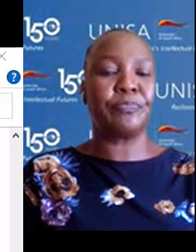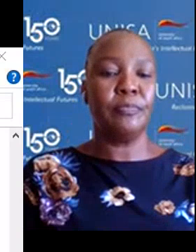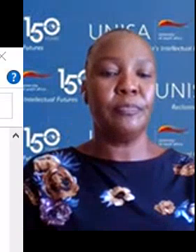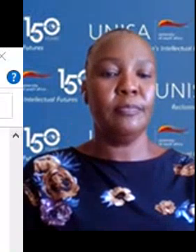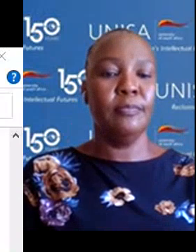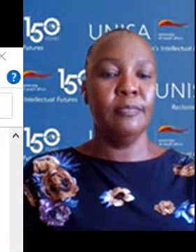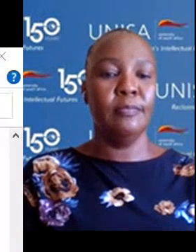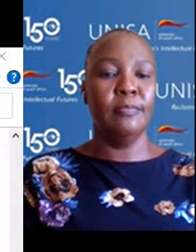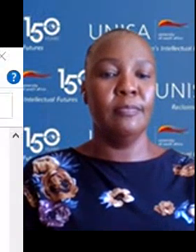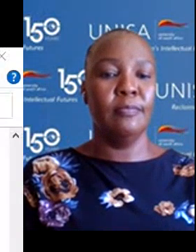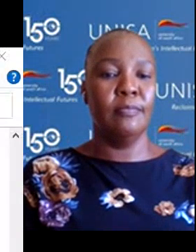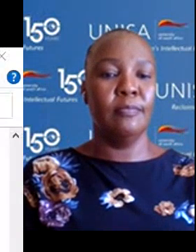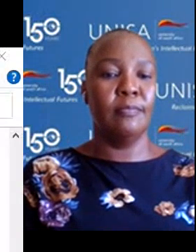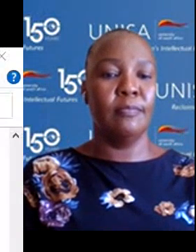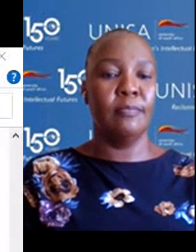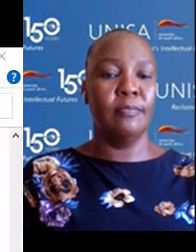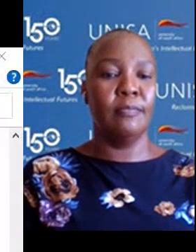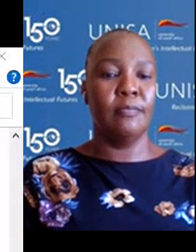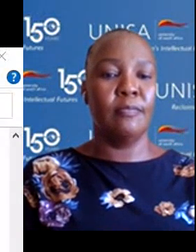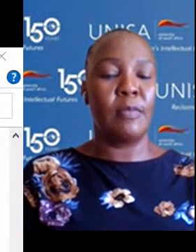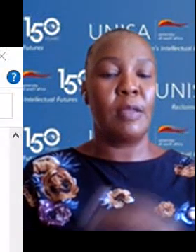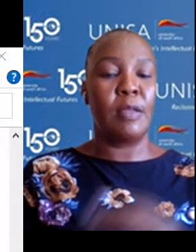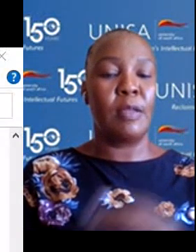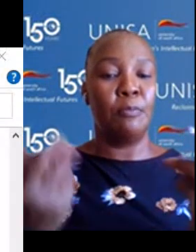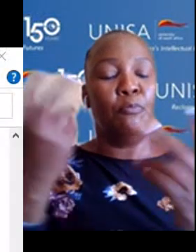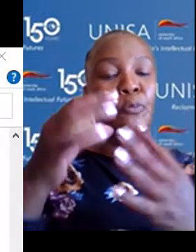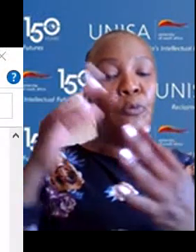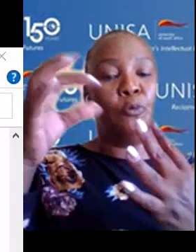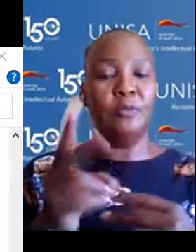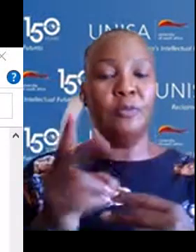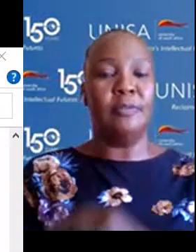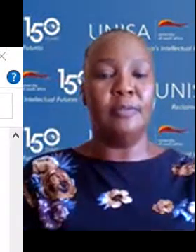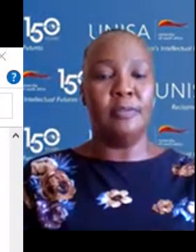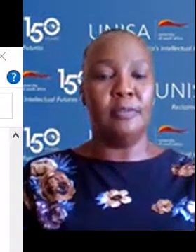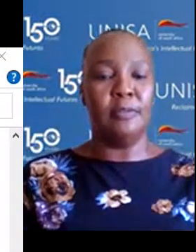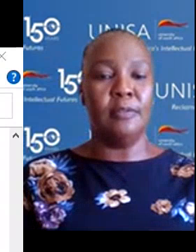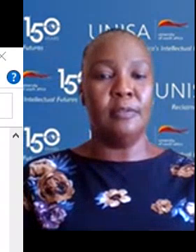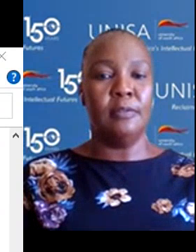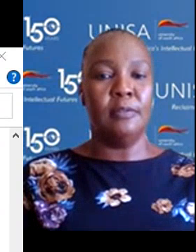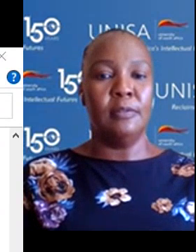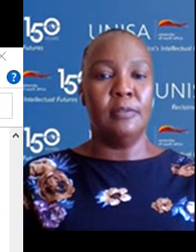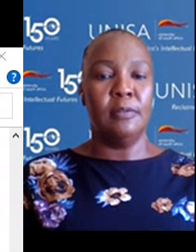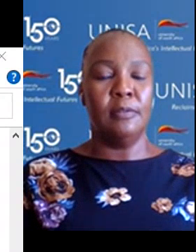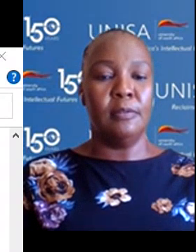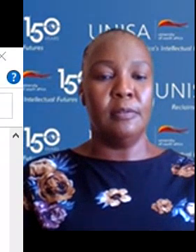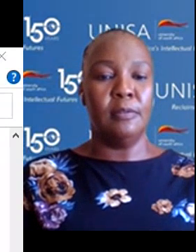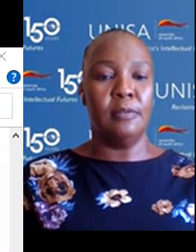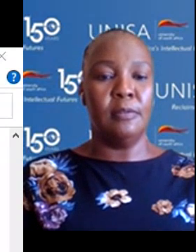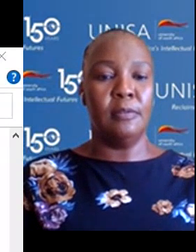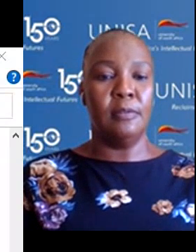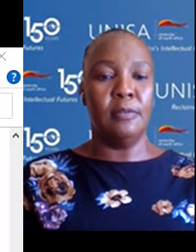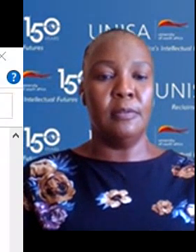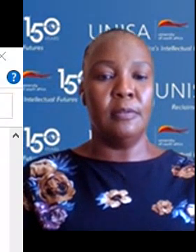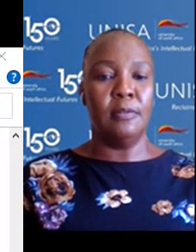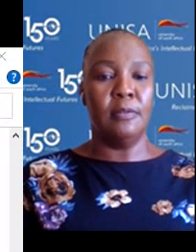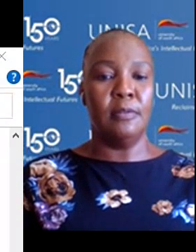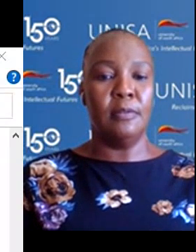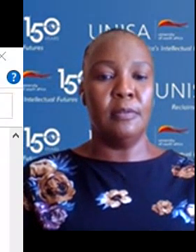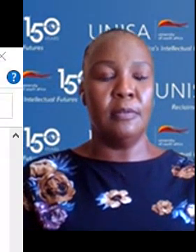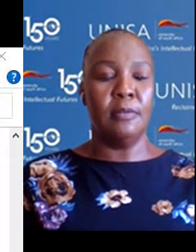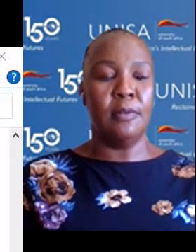For example, I can just put in Richard's details again. Then I can only share it with him, and he's the only one going to have